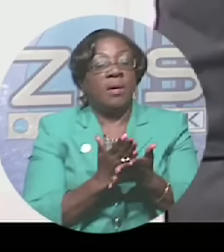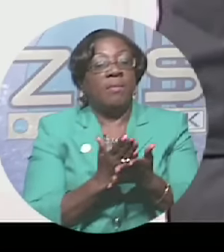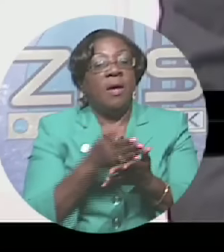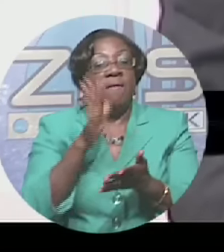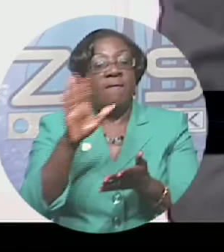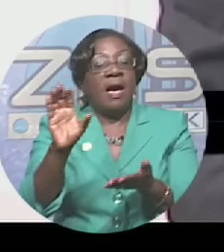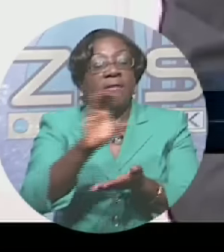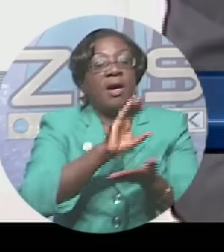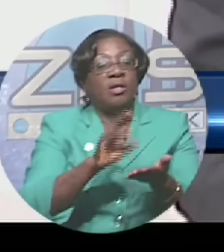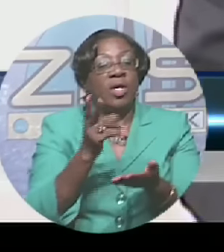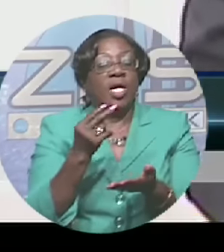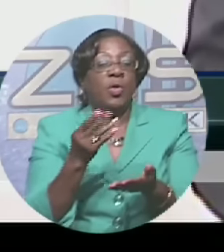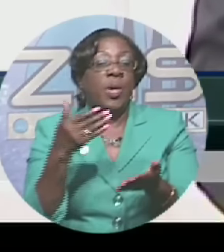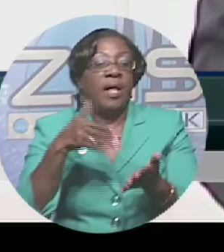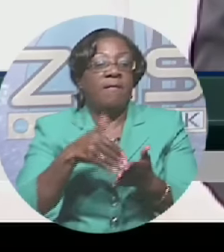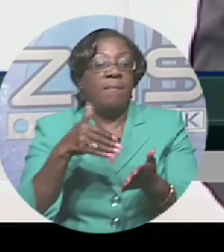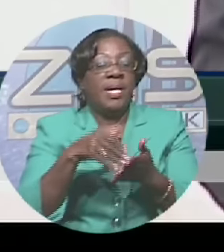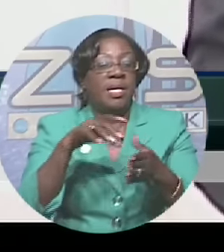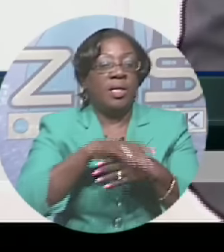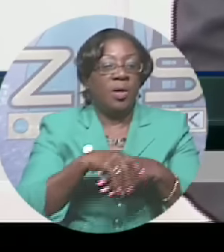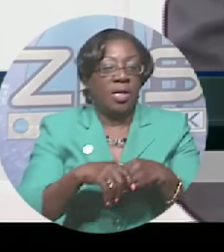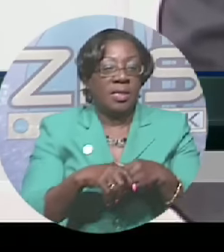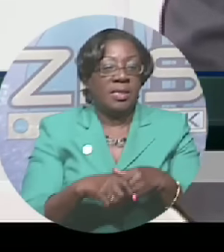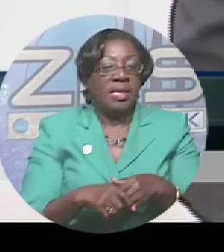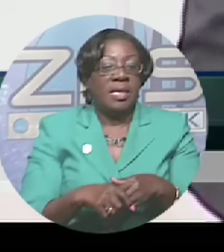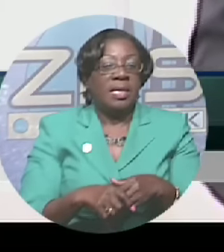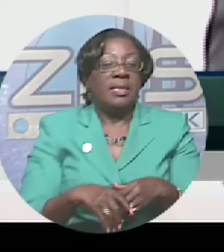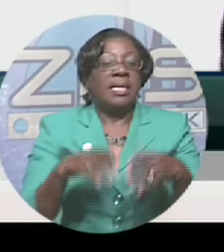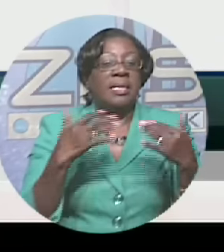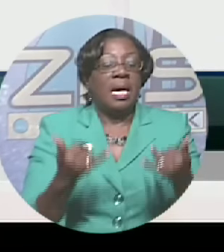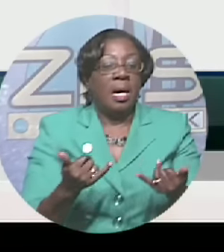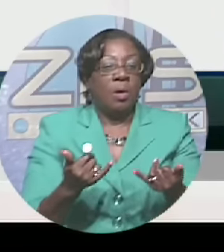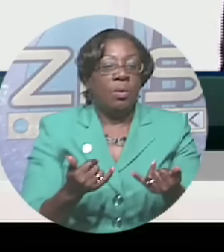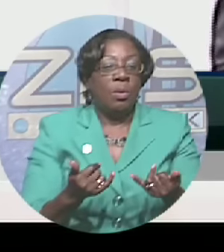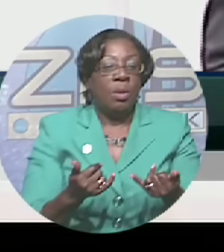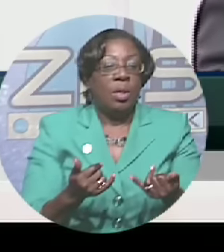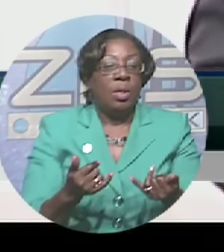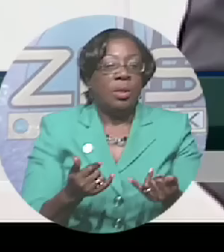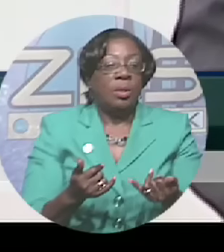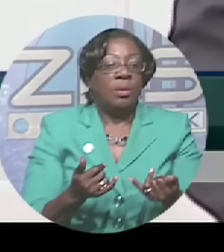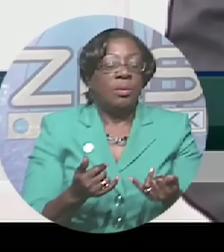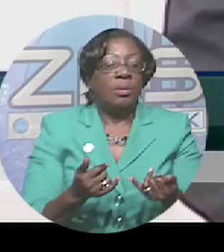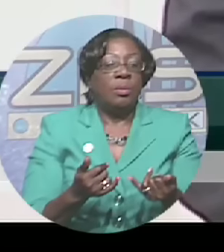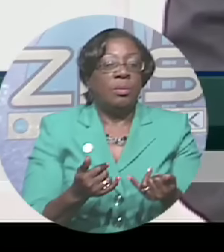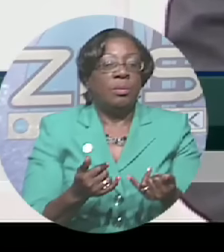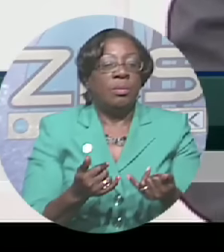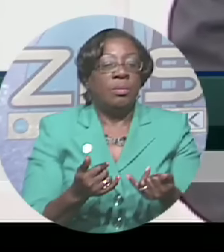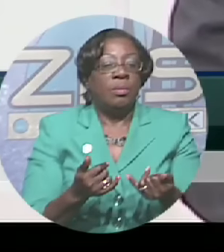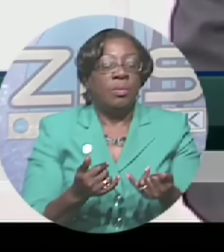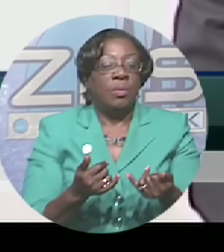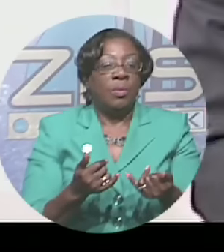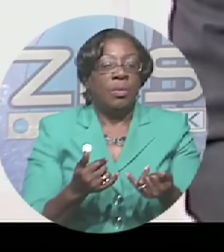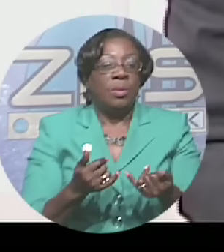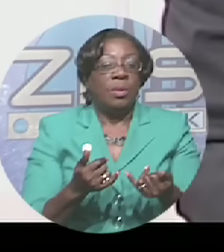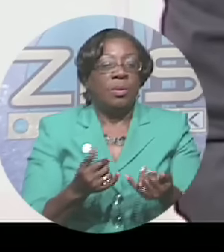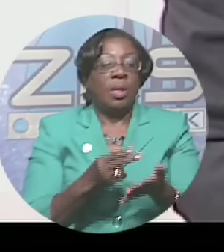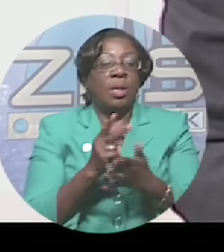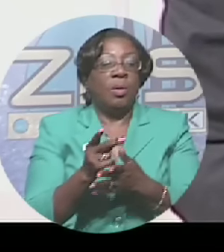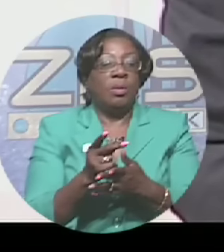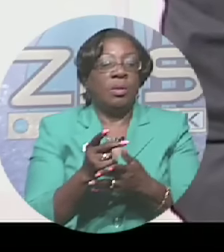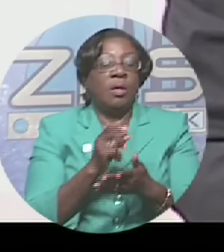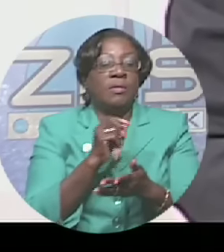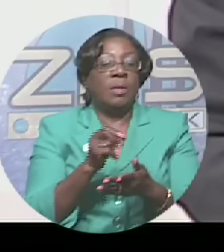$512 million. Now, therefore, be it resolved that this House authorizes the Minister of Finance to raise by way of loans the sum